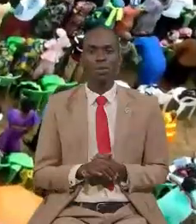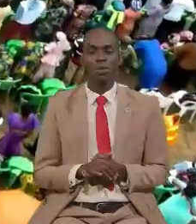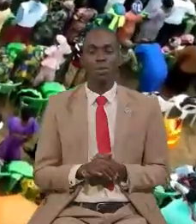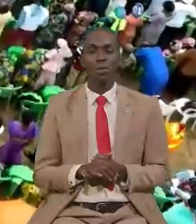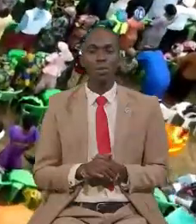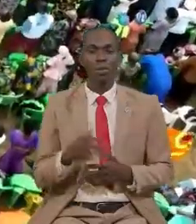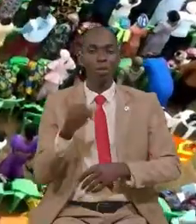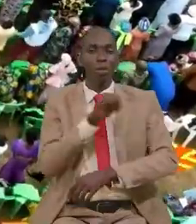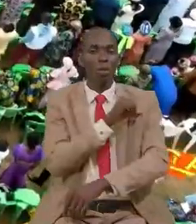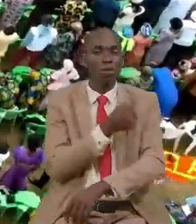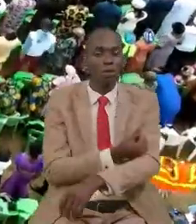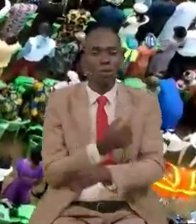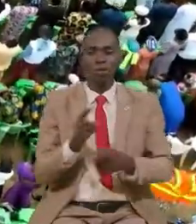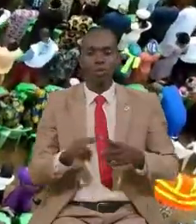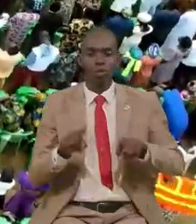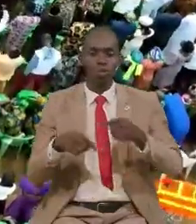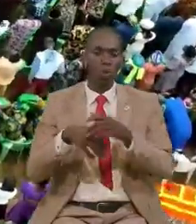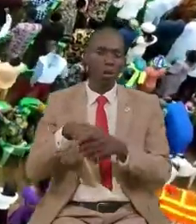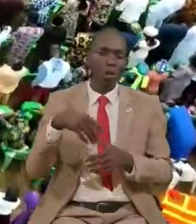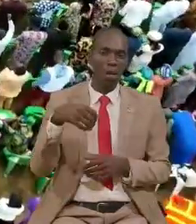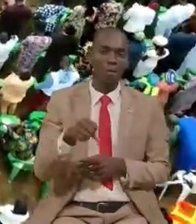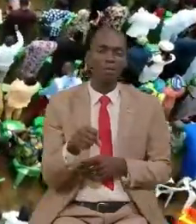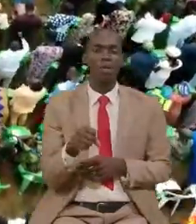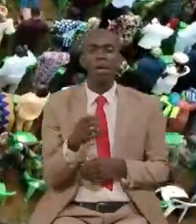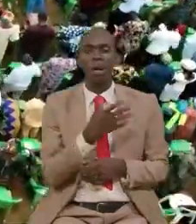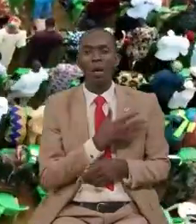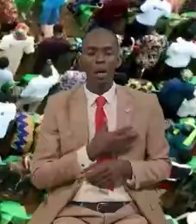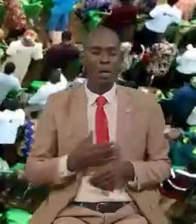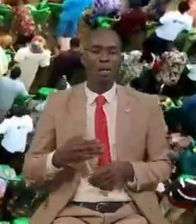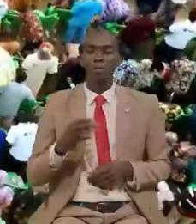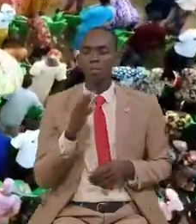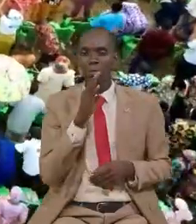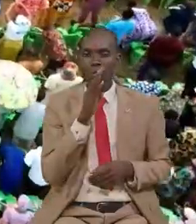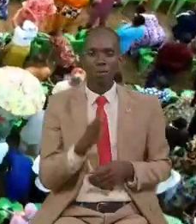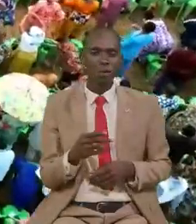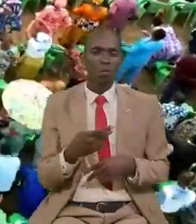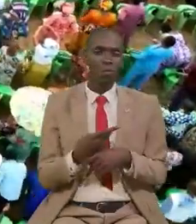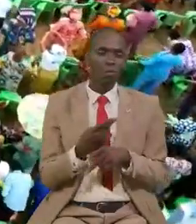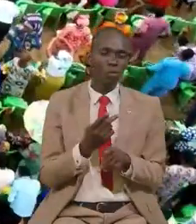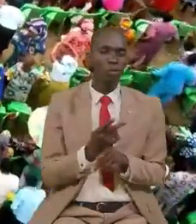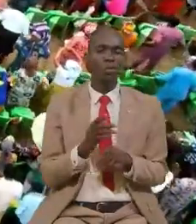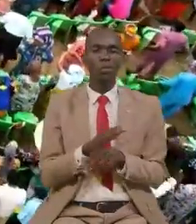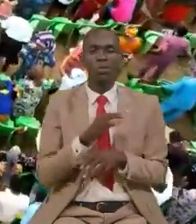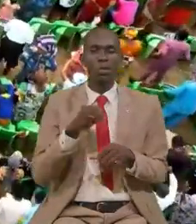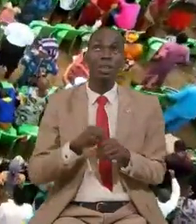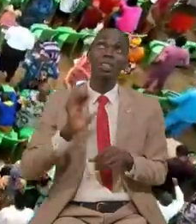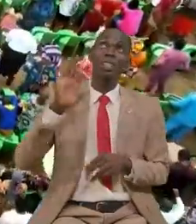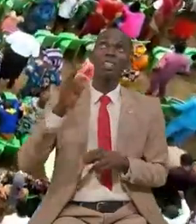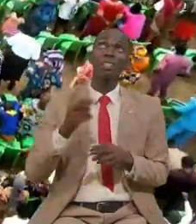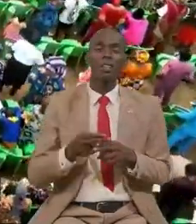Authorization to go forth and be productive in his name.